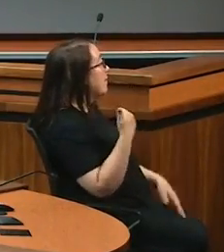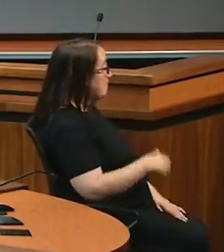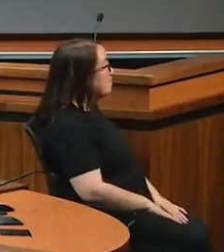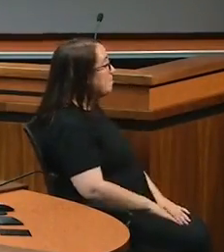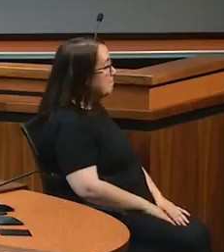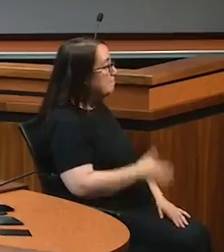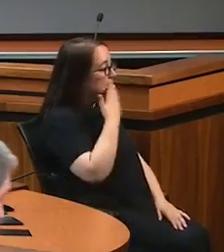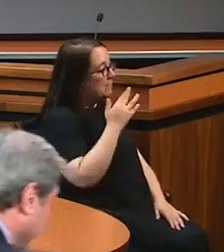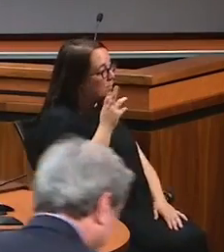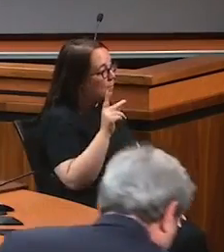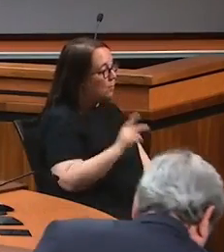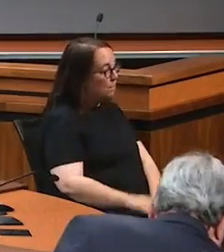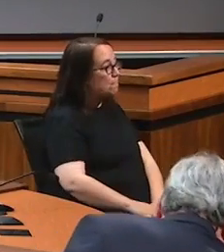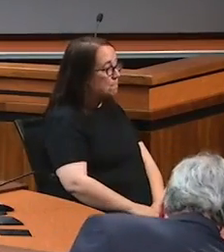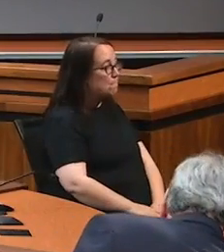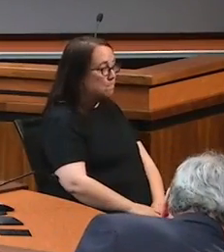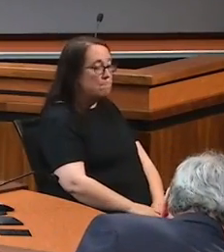Mark.